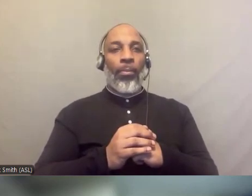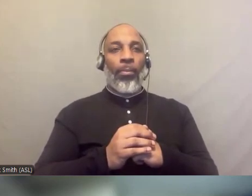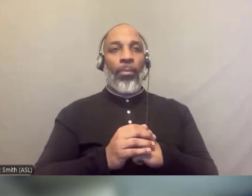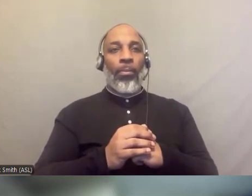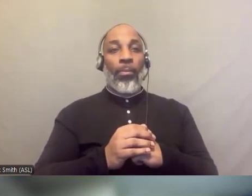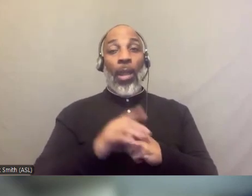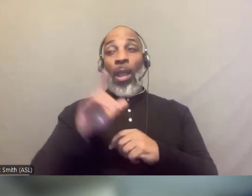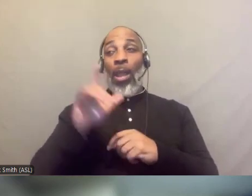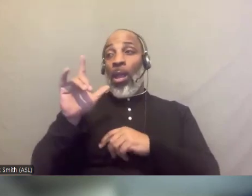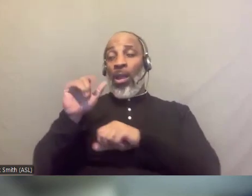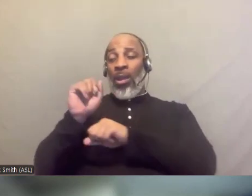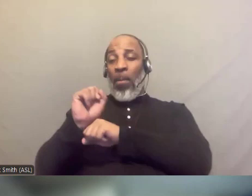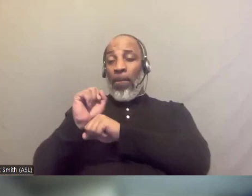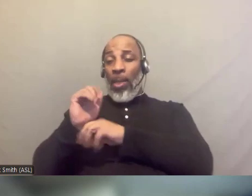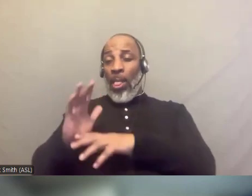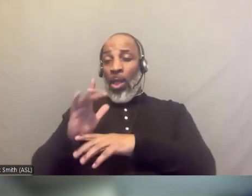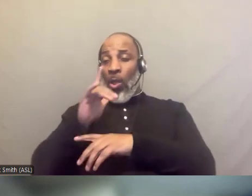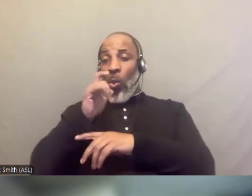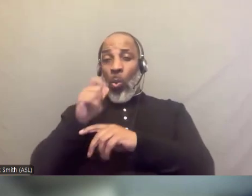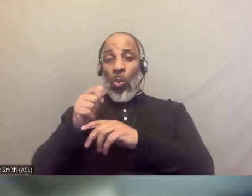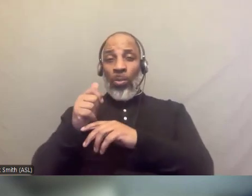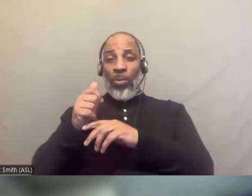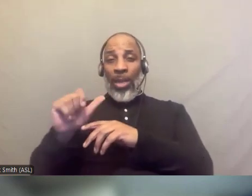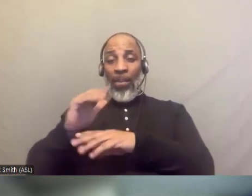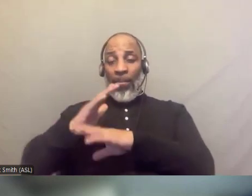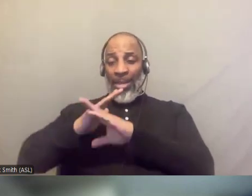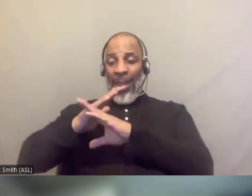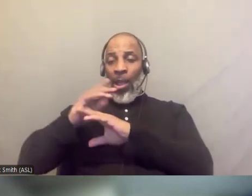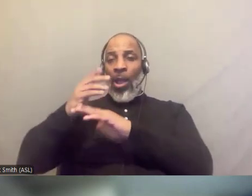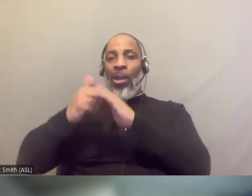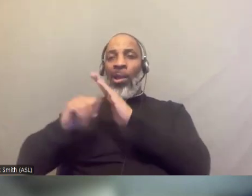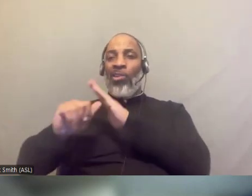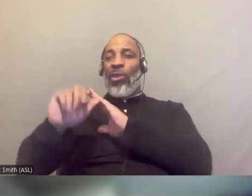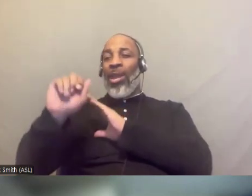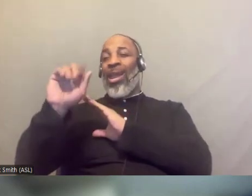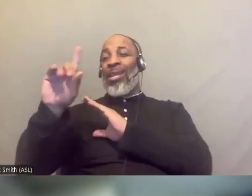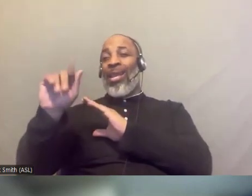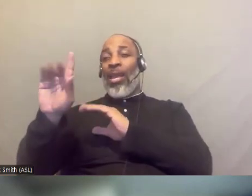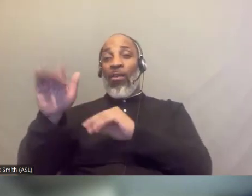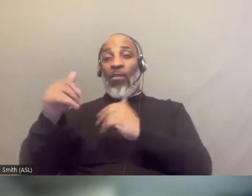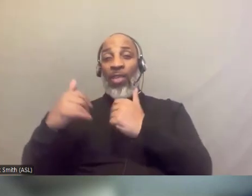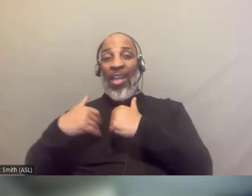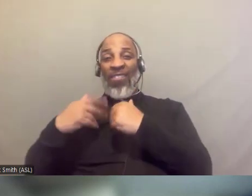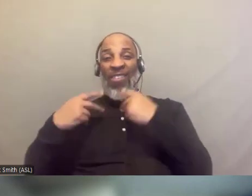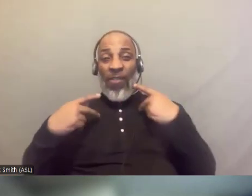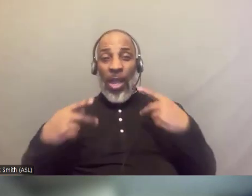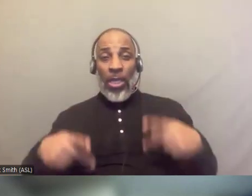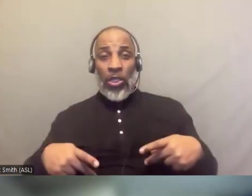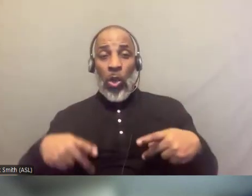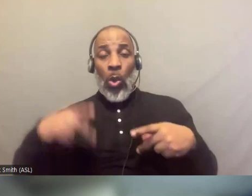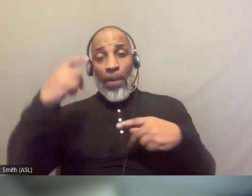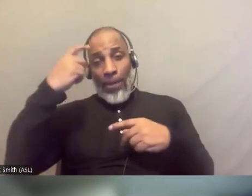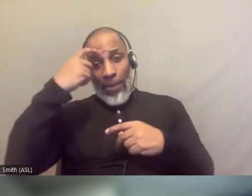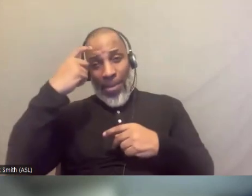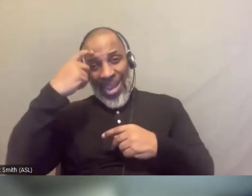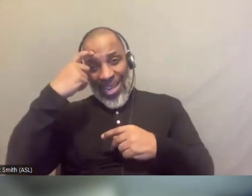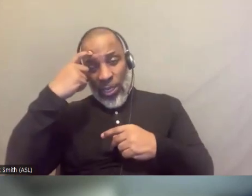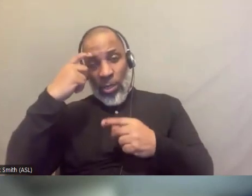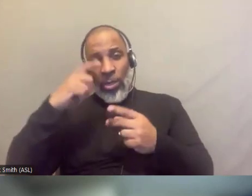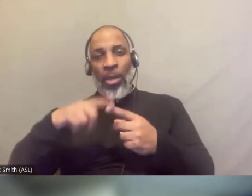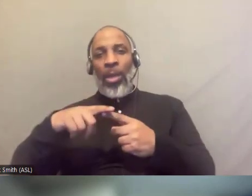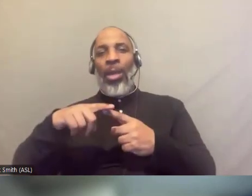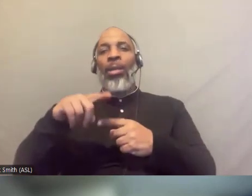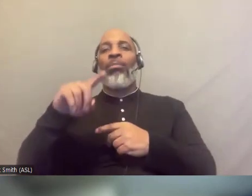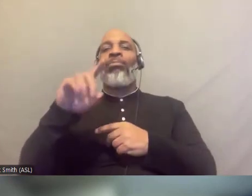So an employee is protected under the ADA if they have a physical or mental